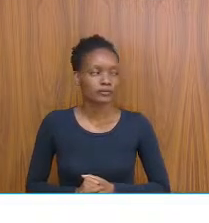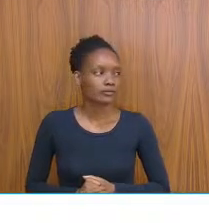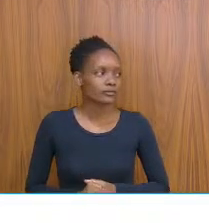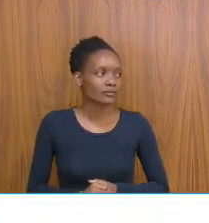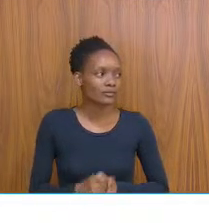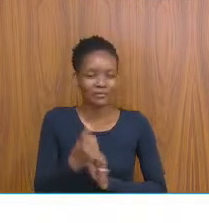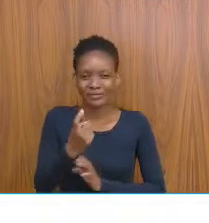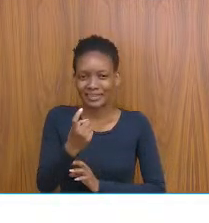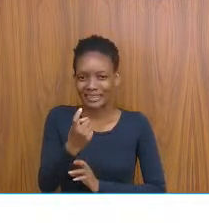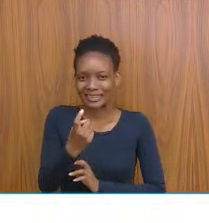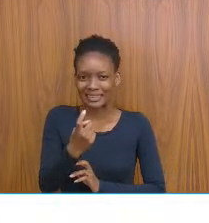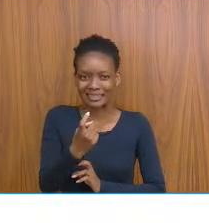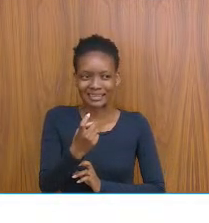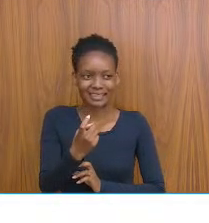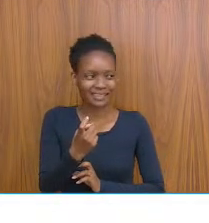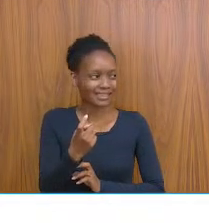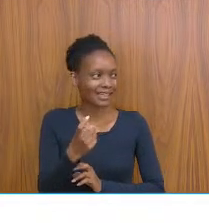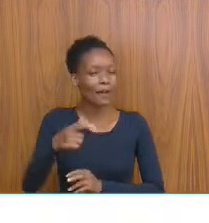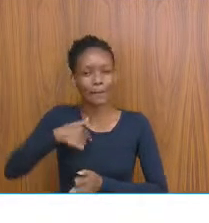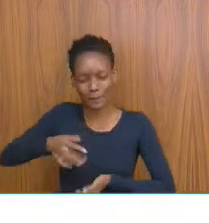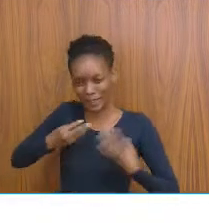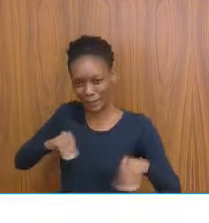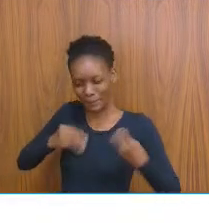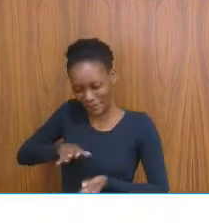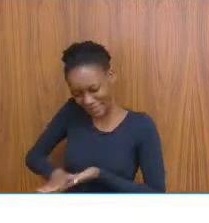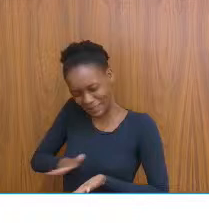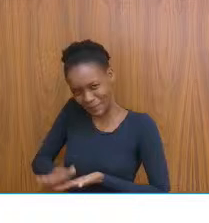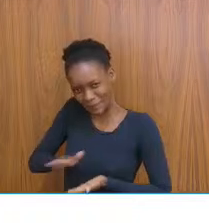Just 1 minute as I print the ballot paper.